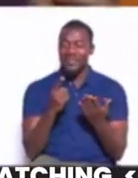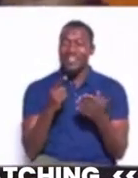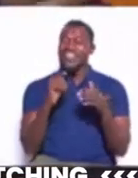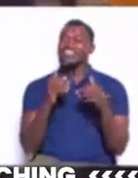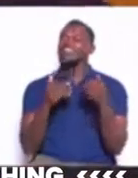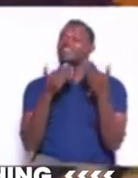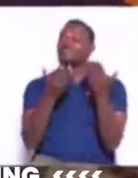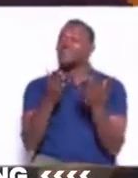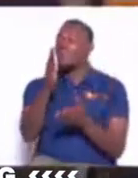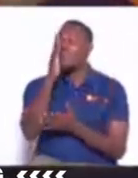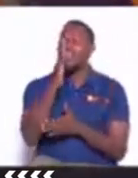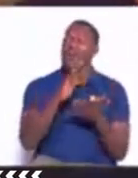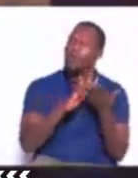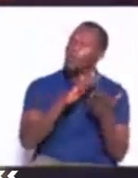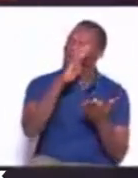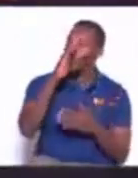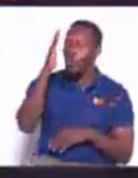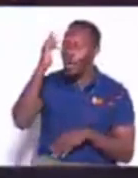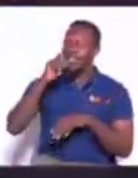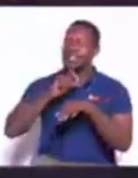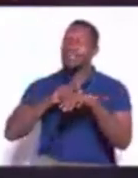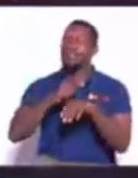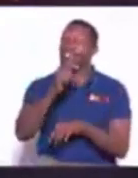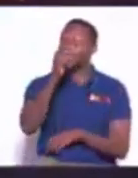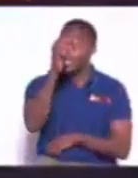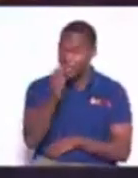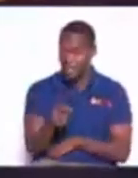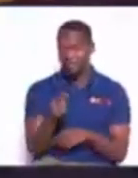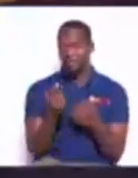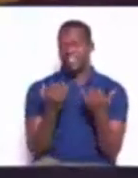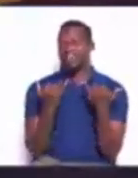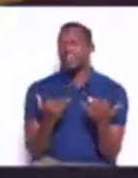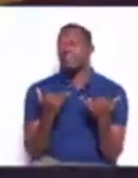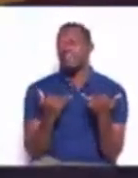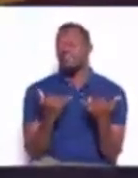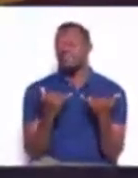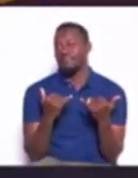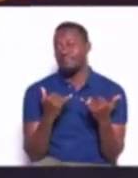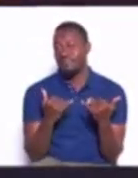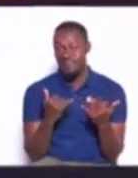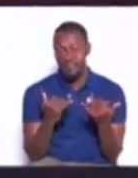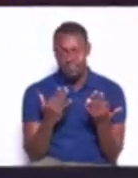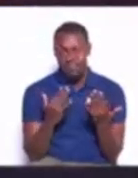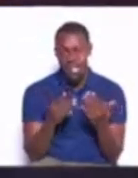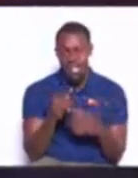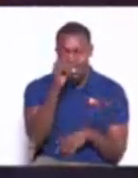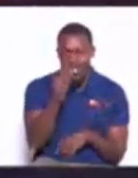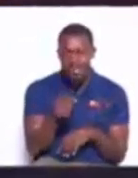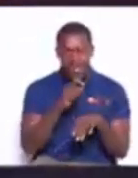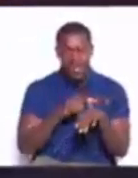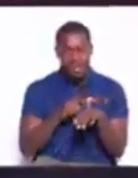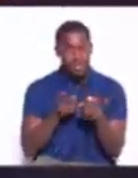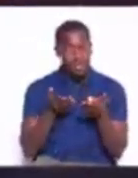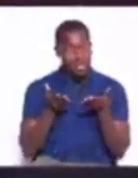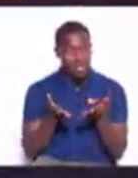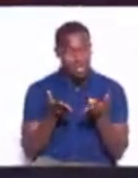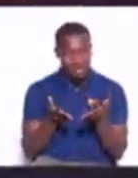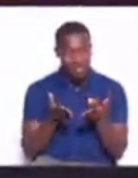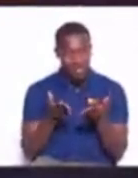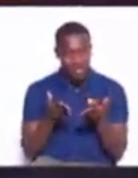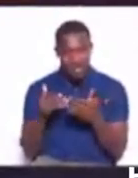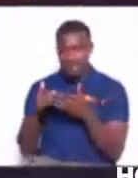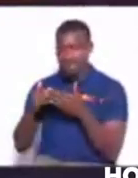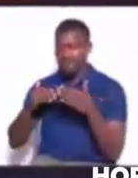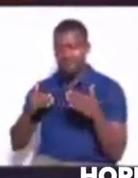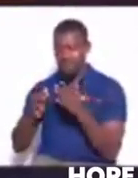hour of his judgment has come. Living in the judgment hour, living just before the